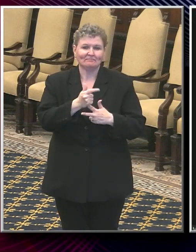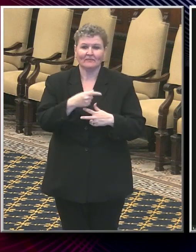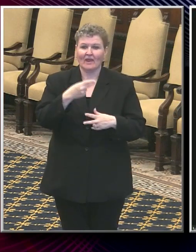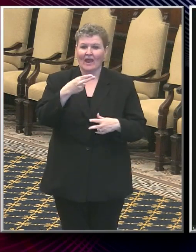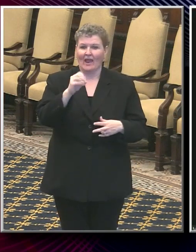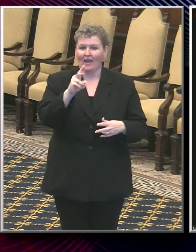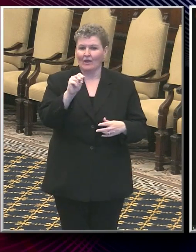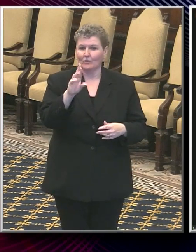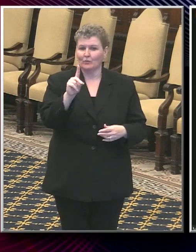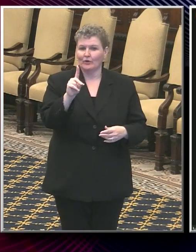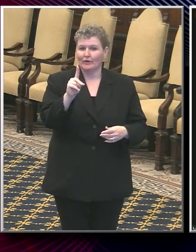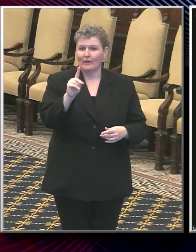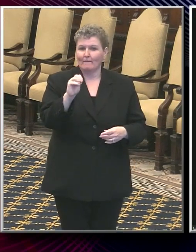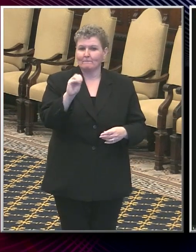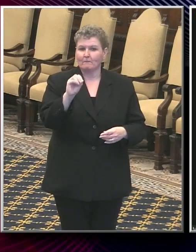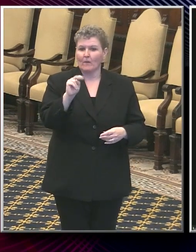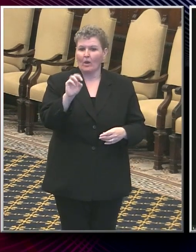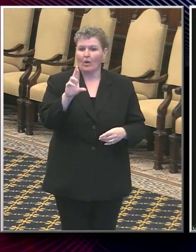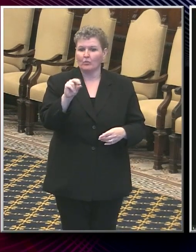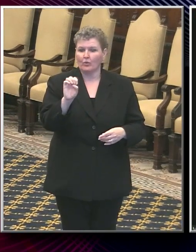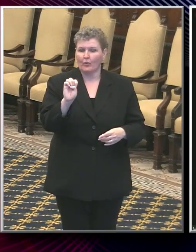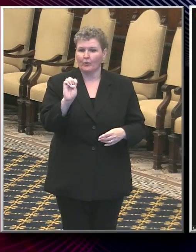of CBS 3.